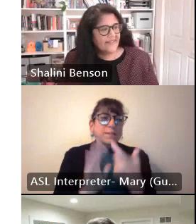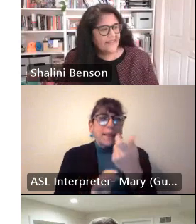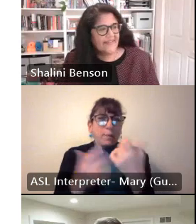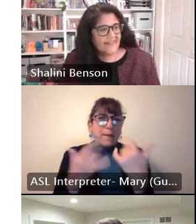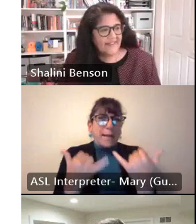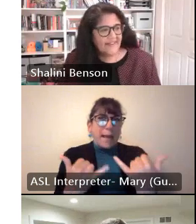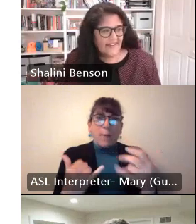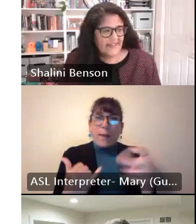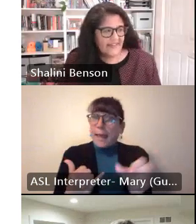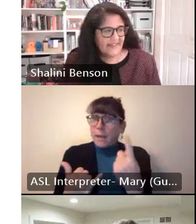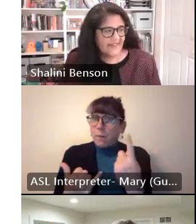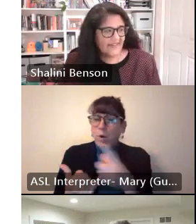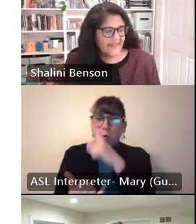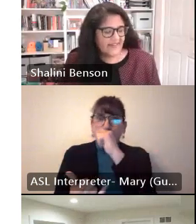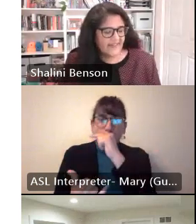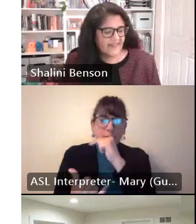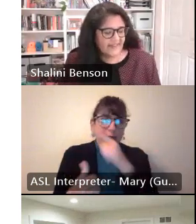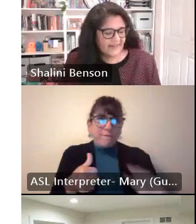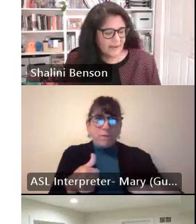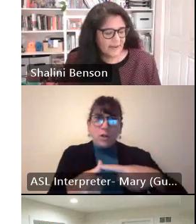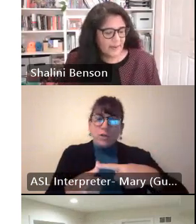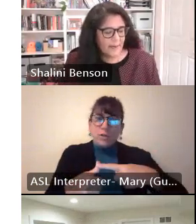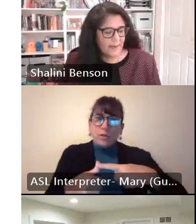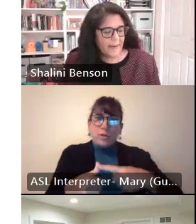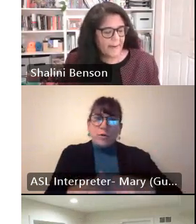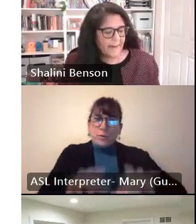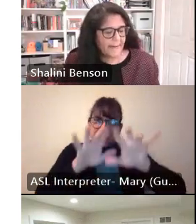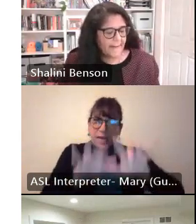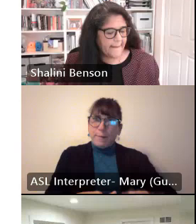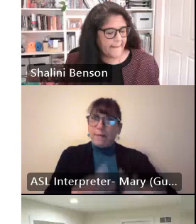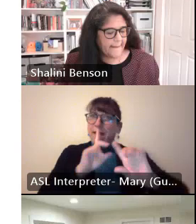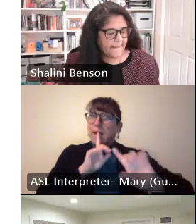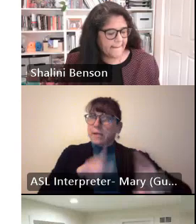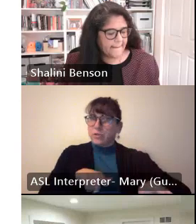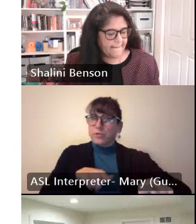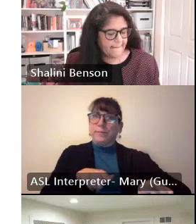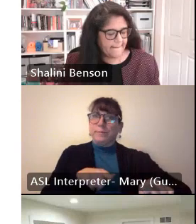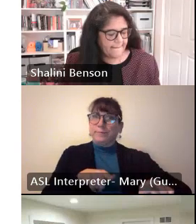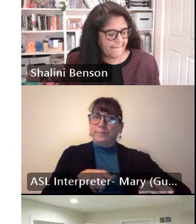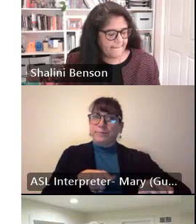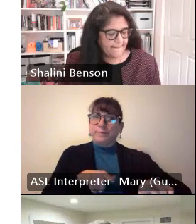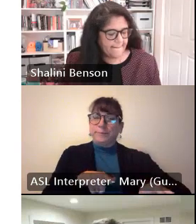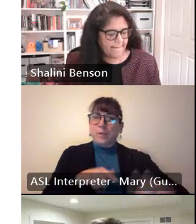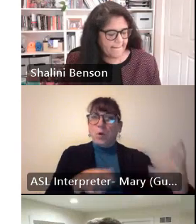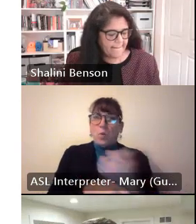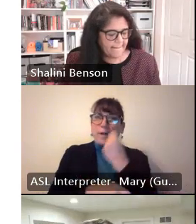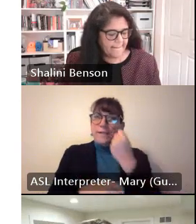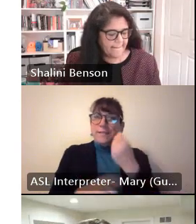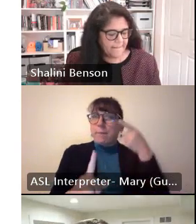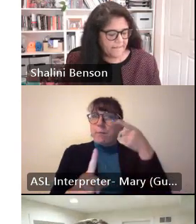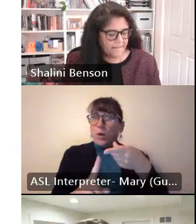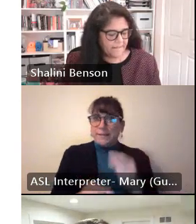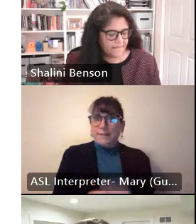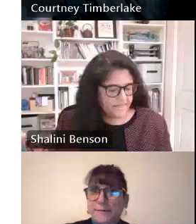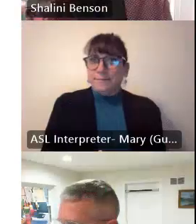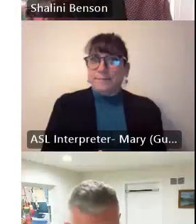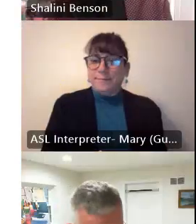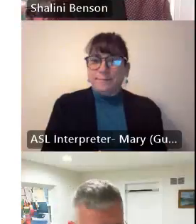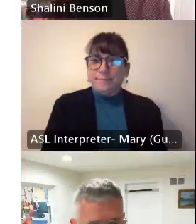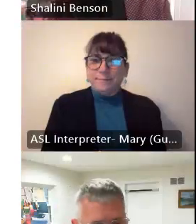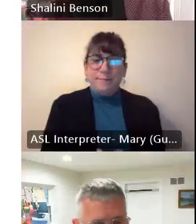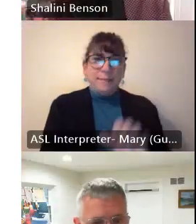Anybody, whoever's the first to enter in the answer to the question wins the points for that question. So it's not